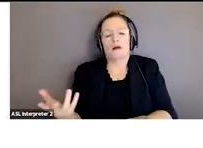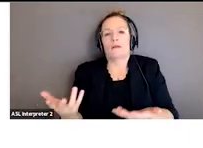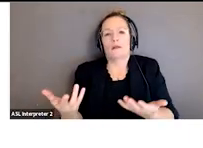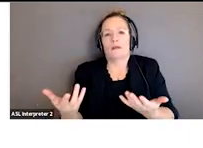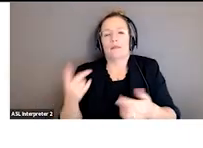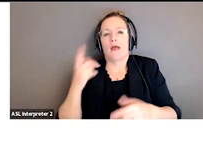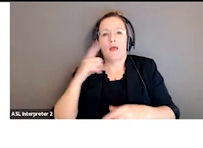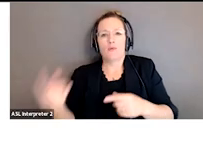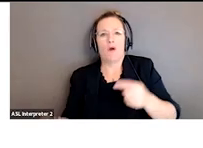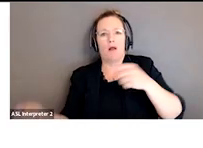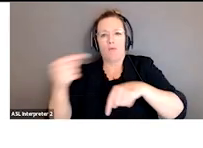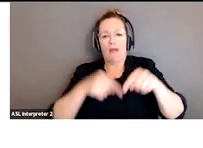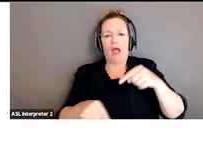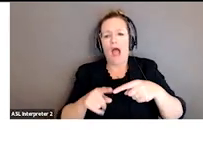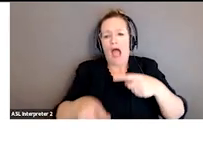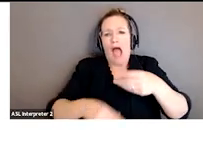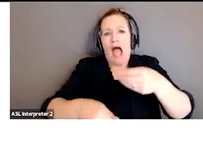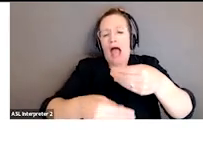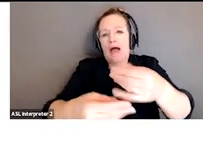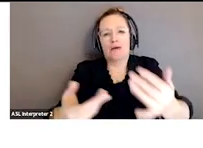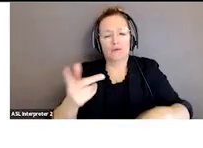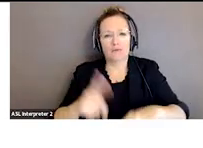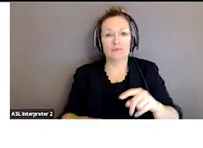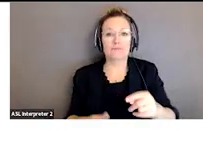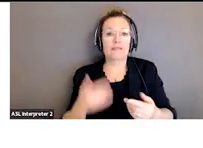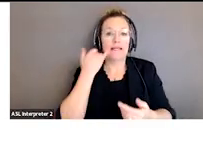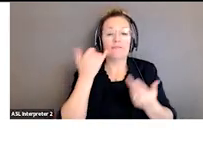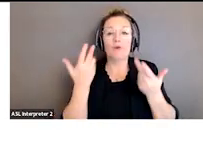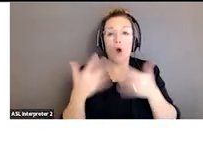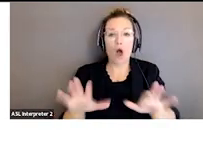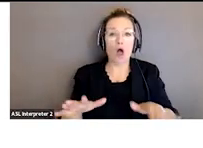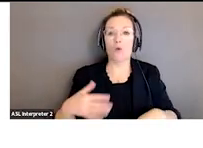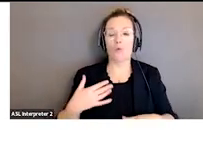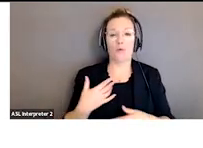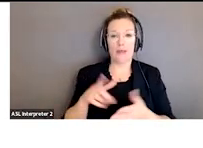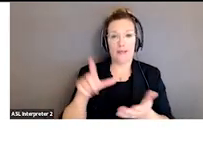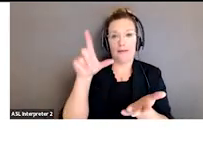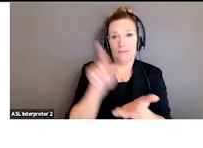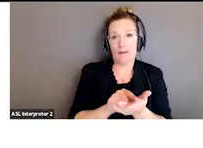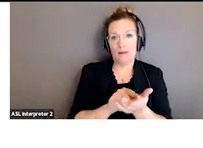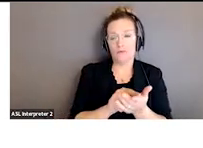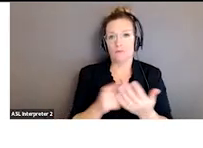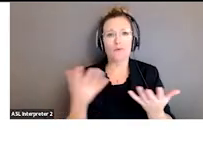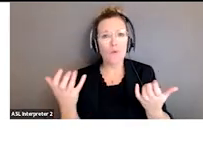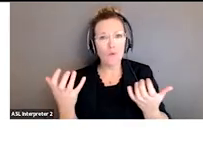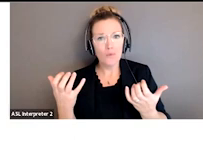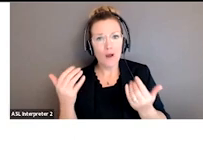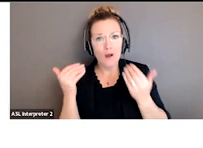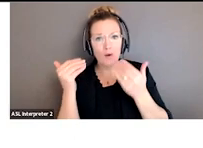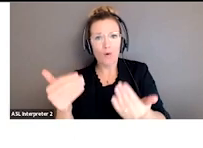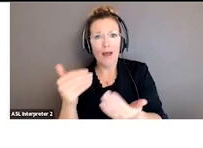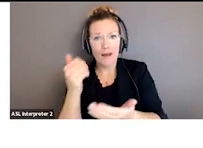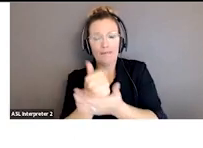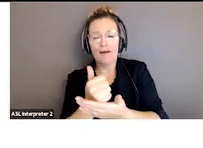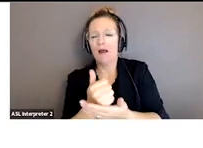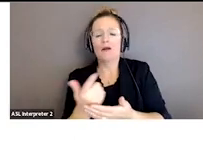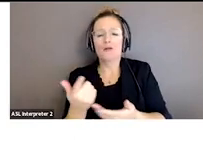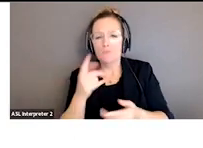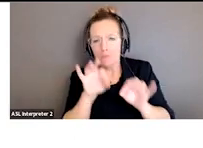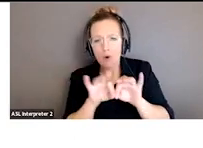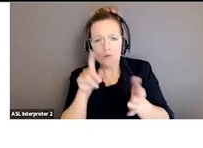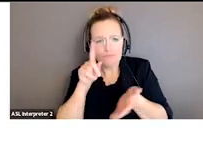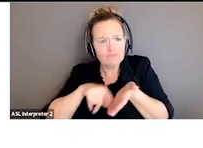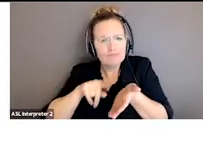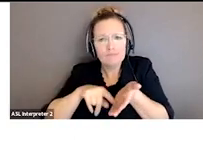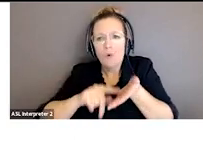already published and you want to file a patent application, then it's also important to determine where that's available and what you